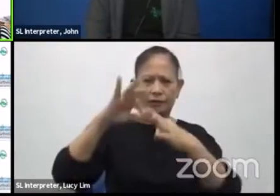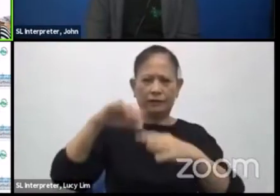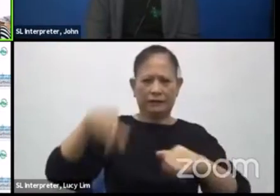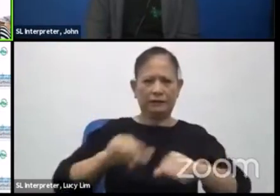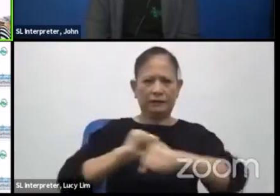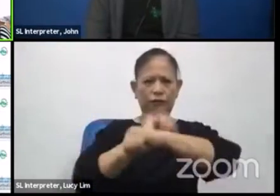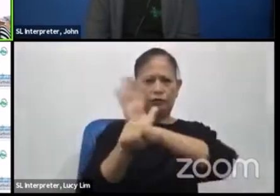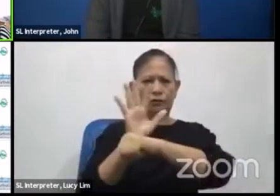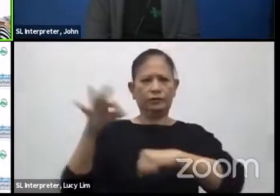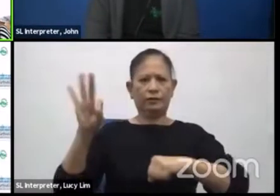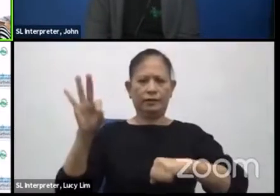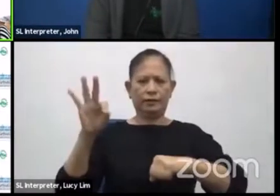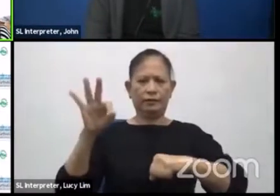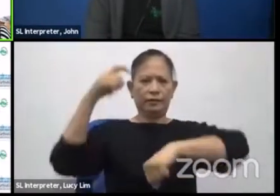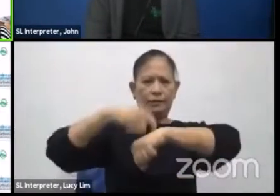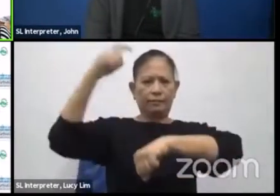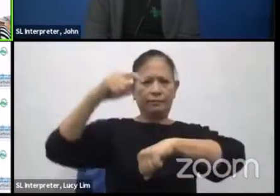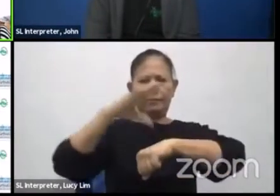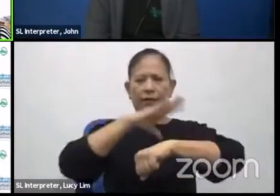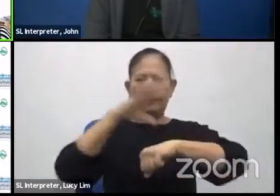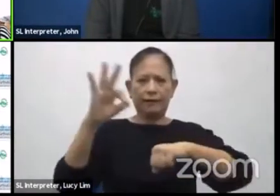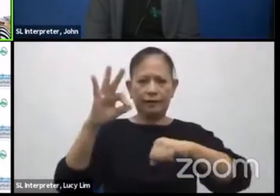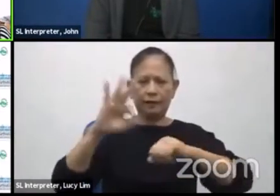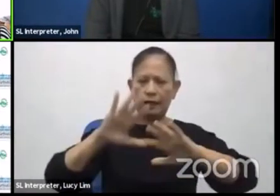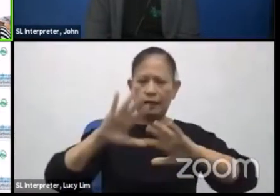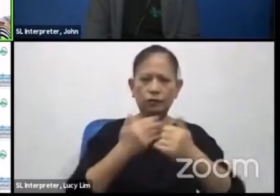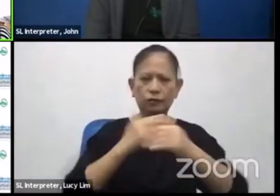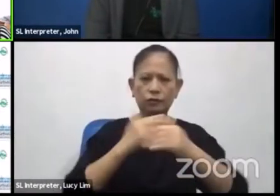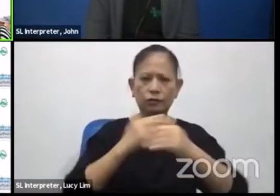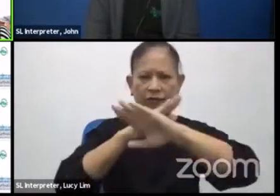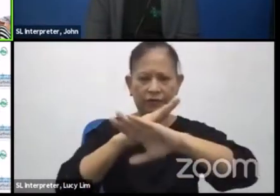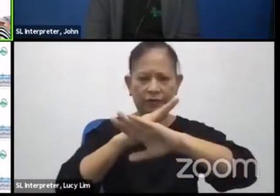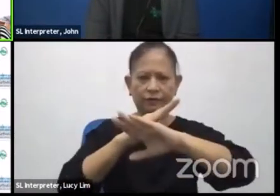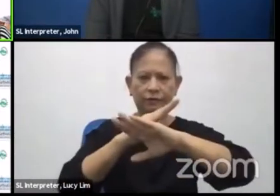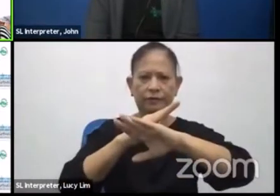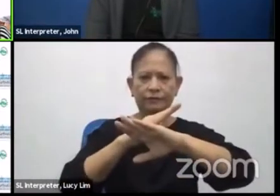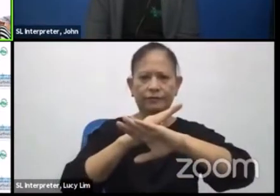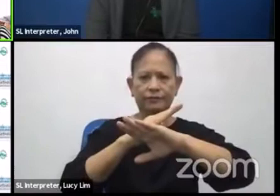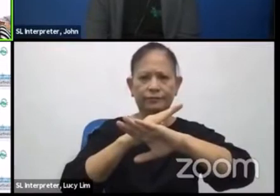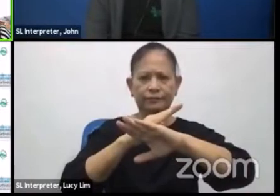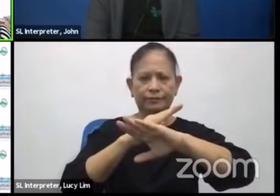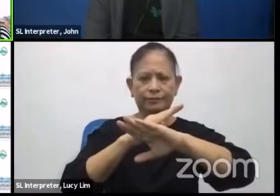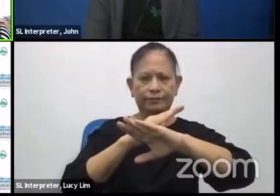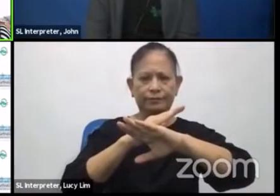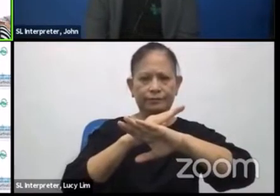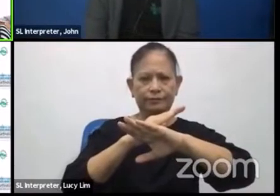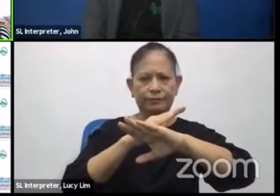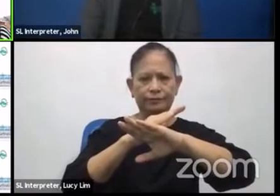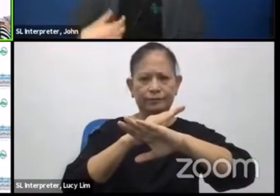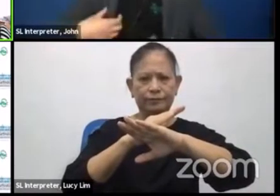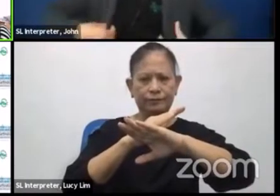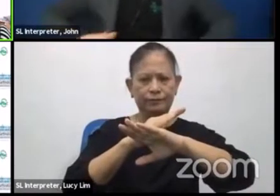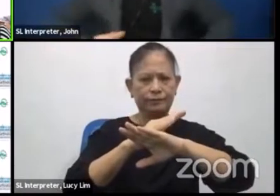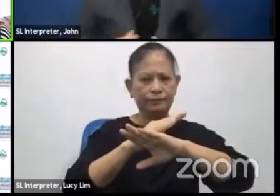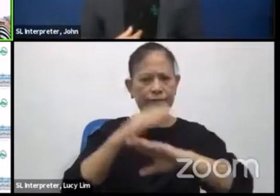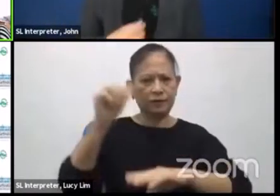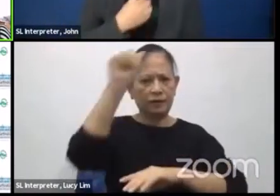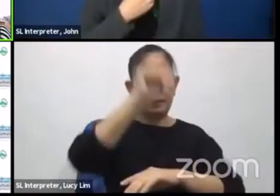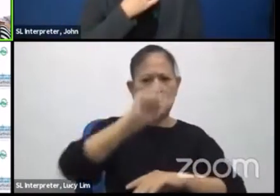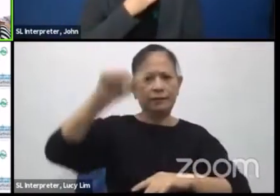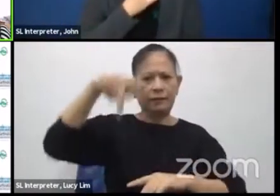COVID-19 crisis, and focus on prevention and the collection of data. The Asia-Pacific